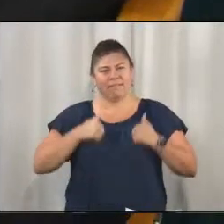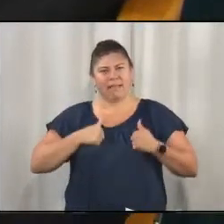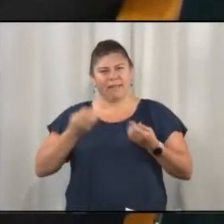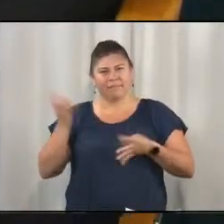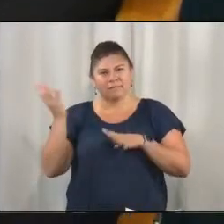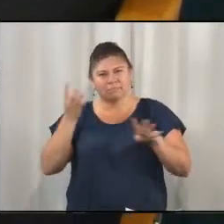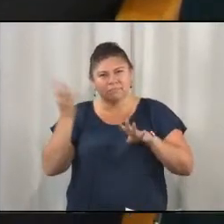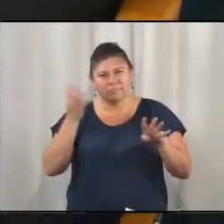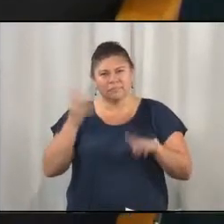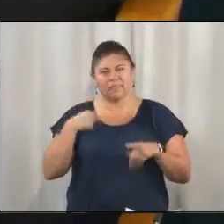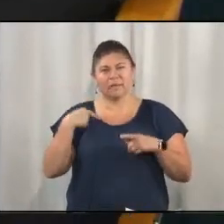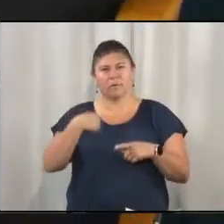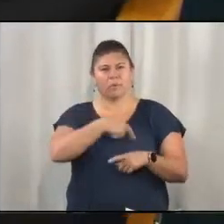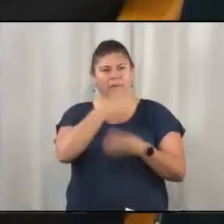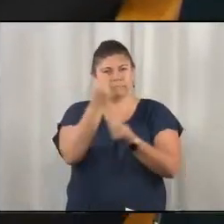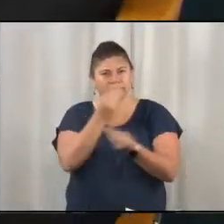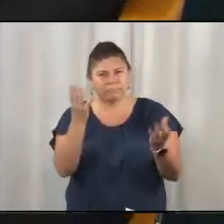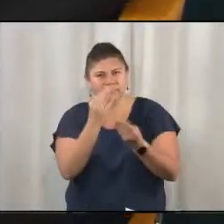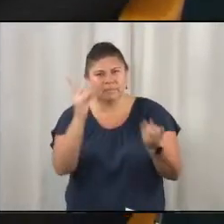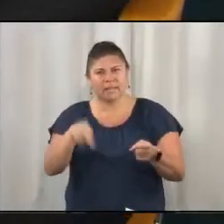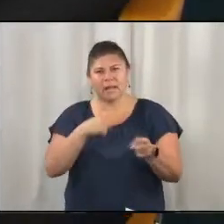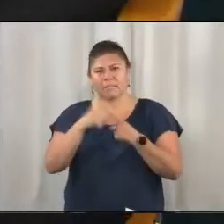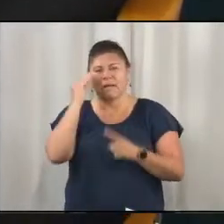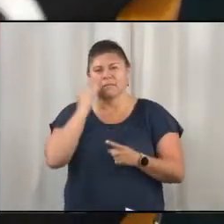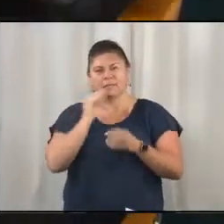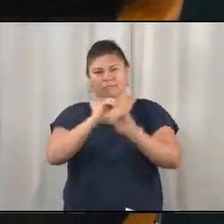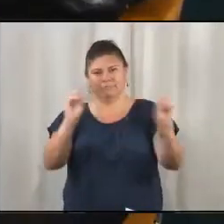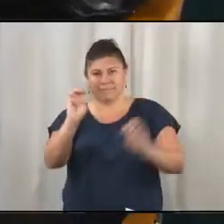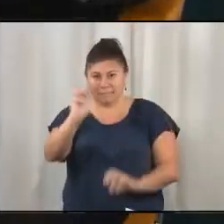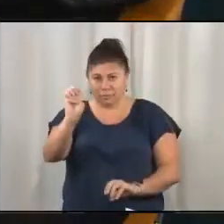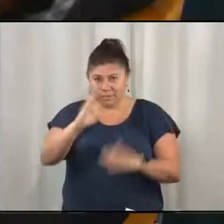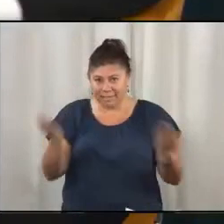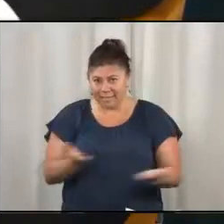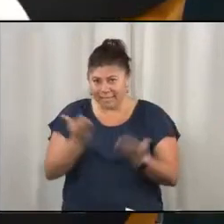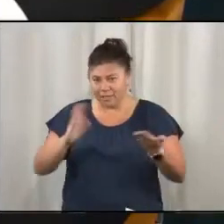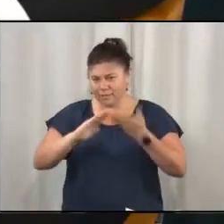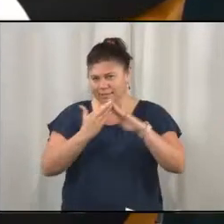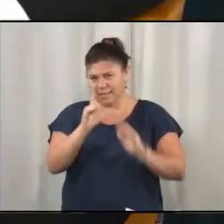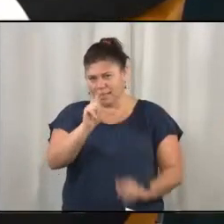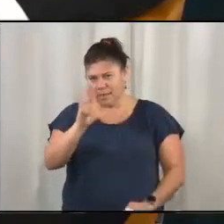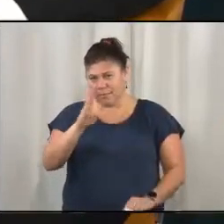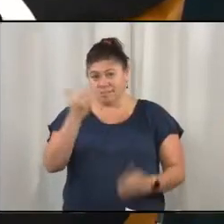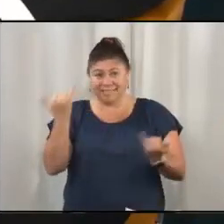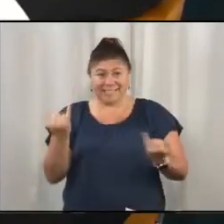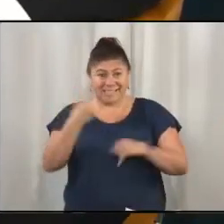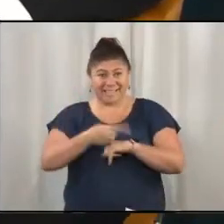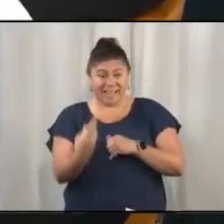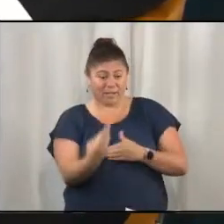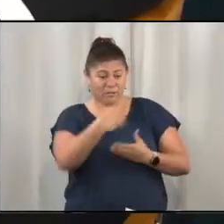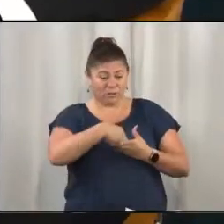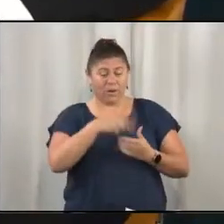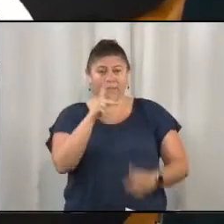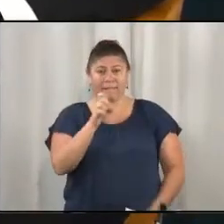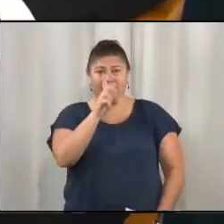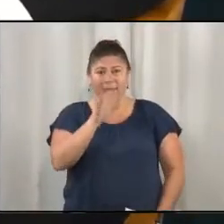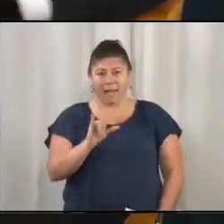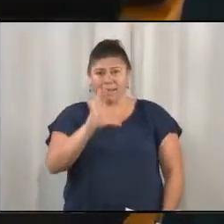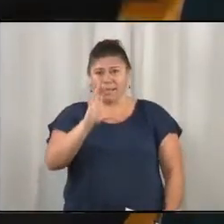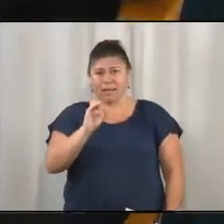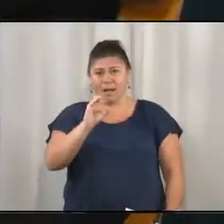homelessness emergency here in the city of Long Beach. And today I'm joined by Kelly Colopy, our Director of Health and